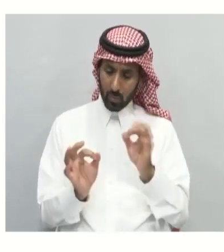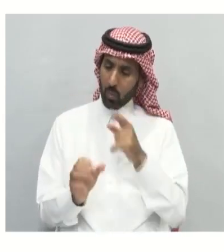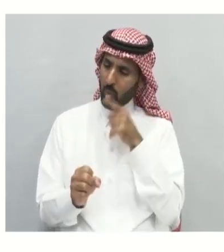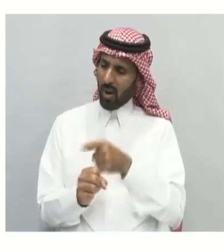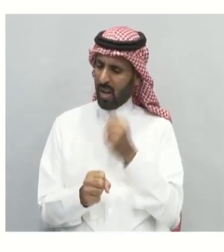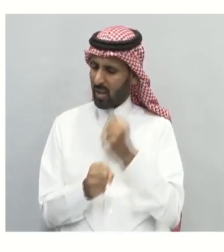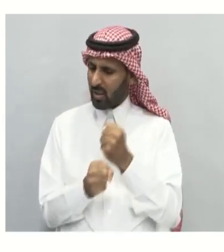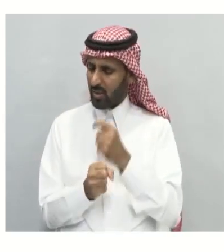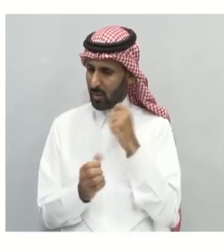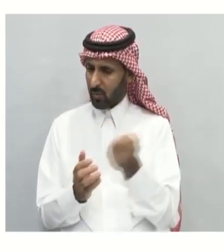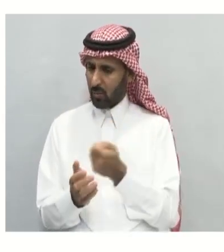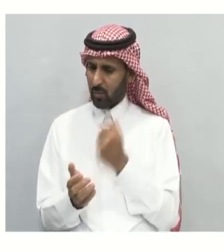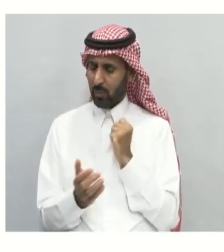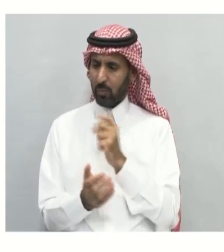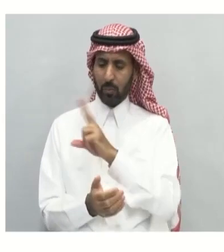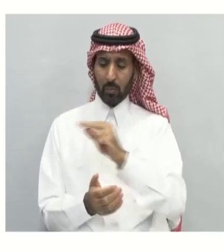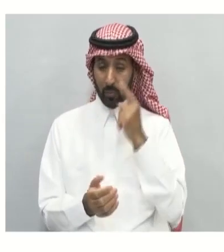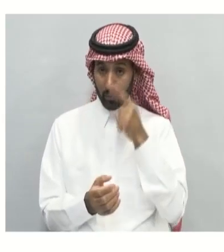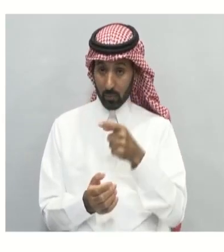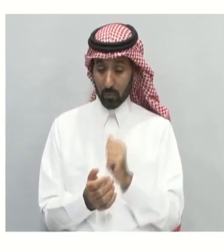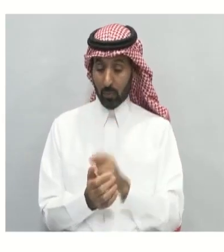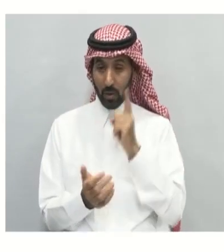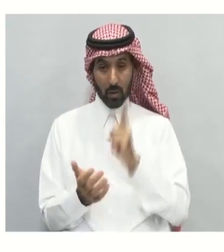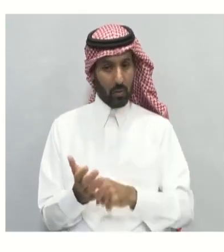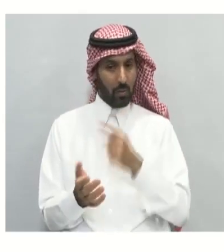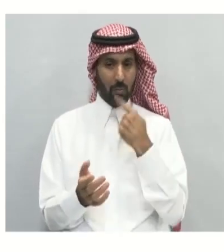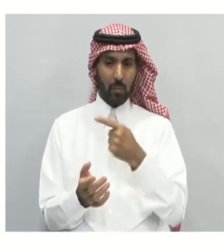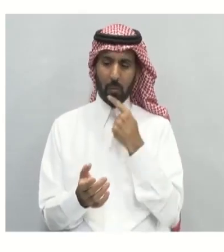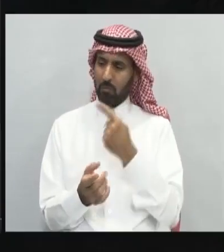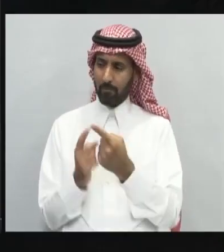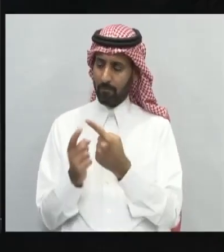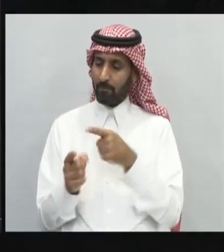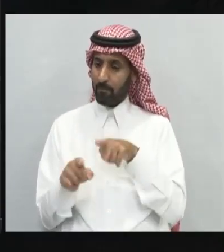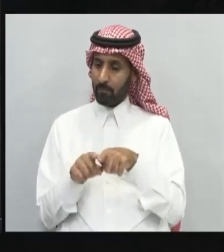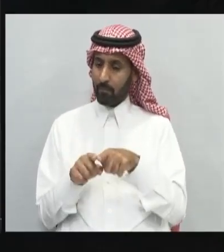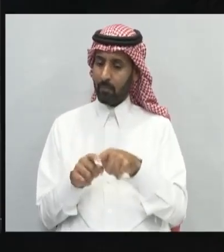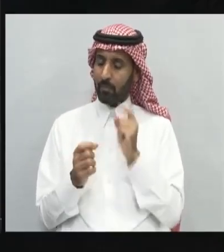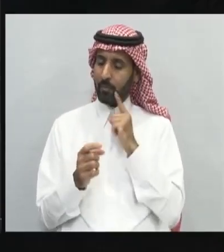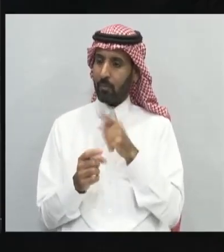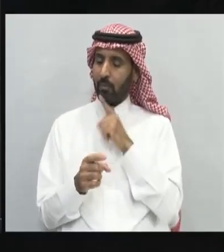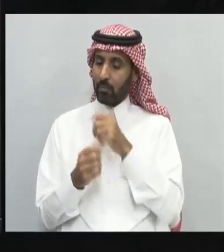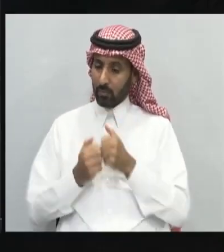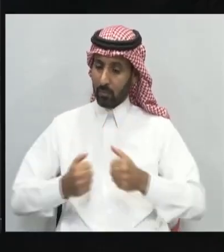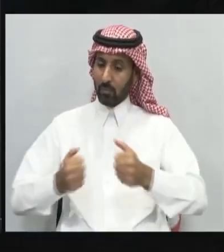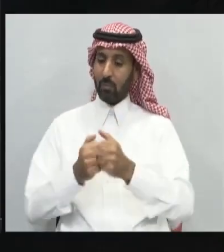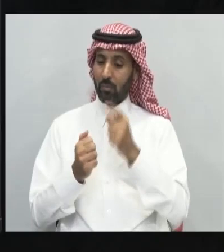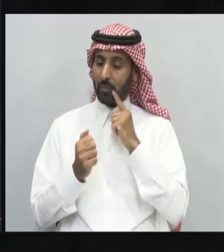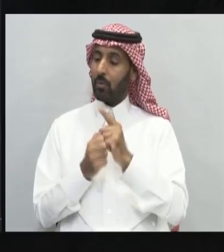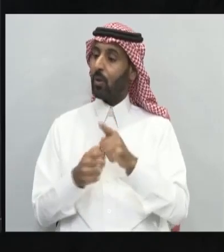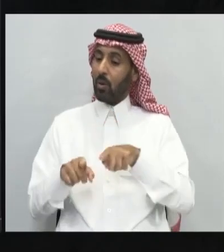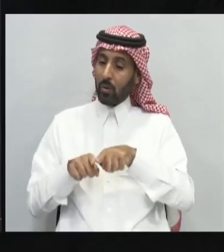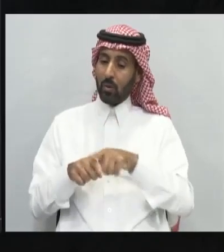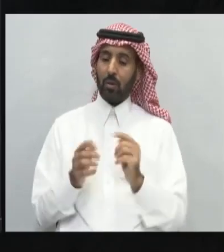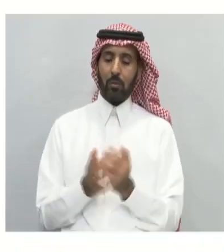happened. Also, you will use informal style. Informal style because usually we are writing to family